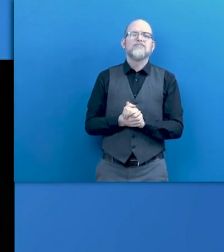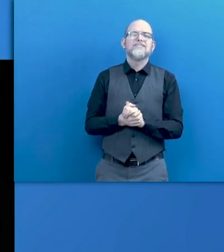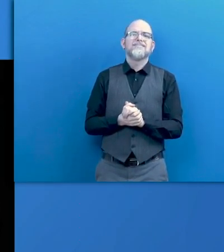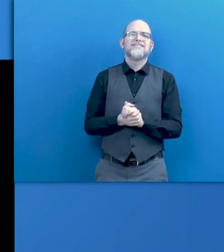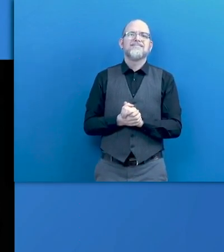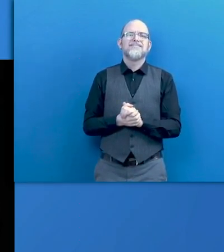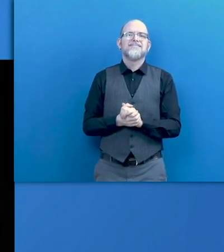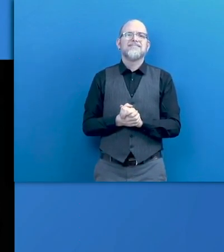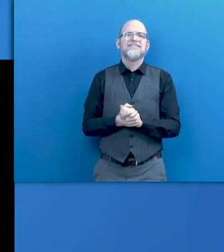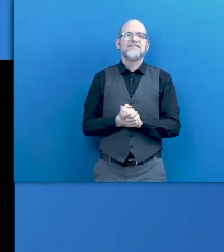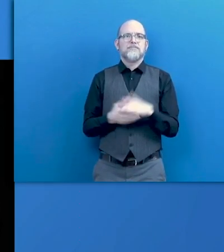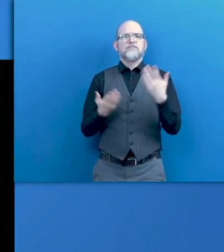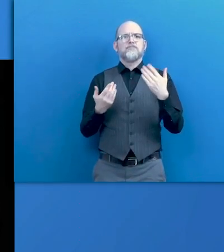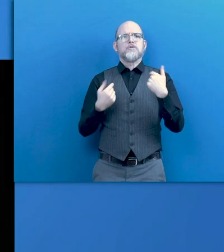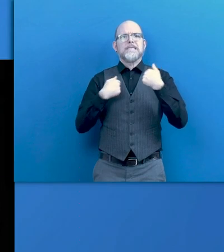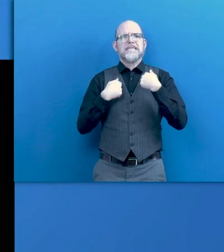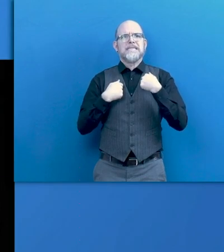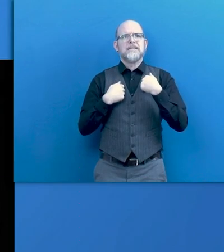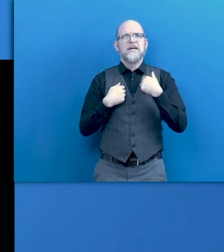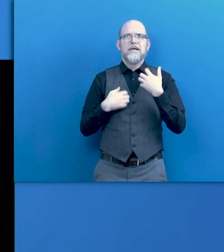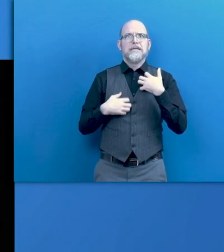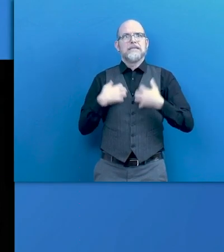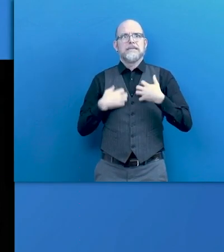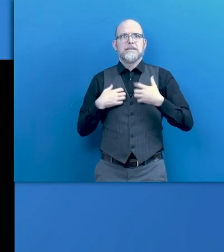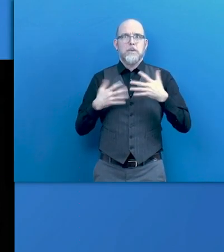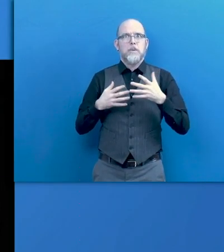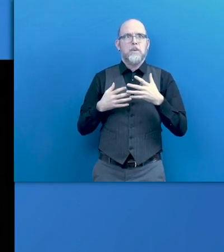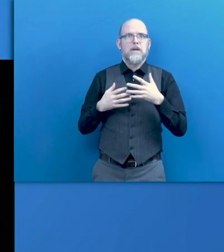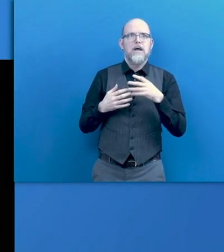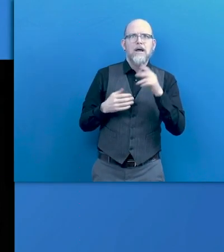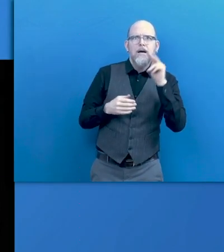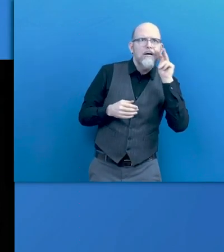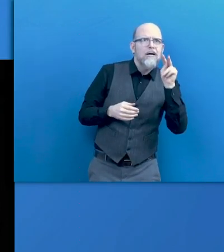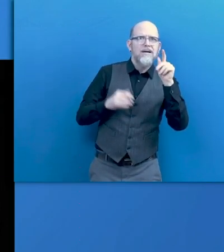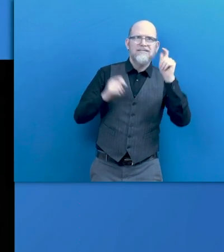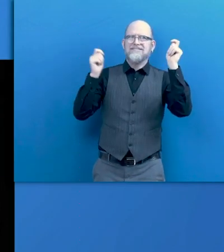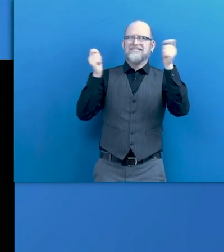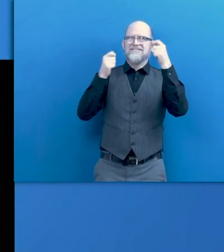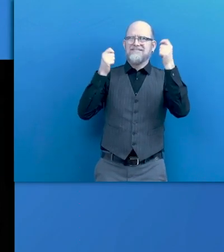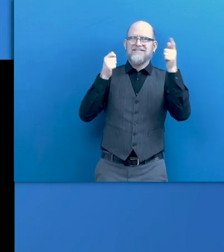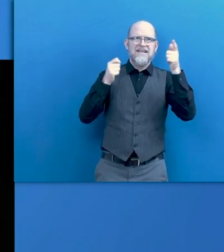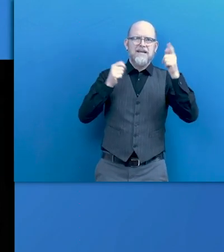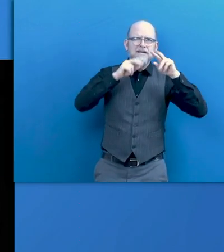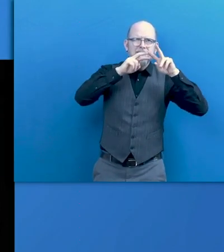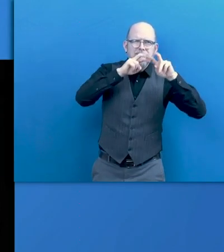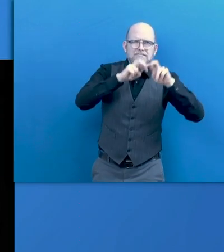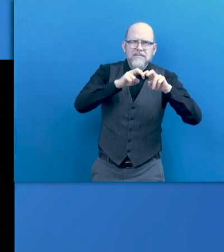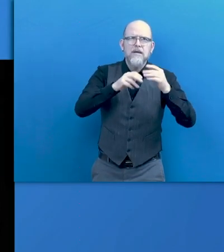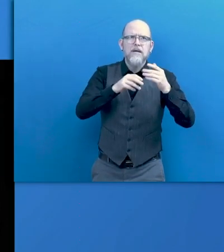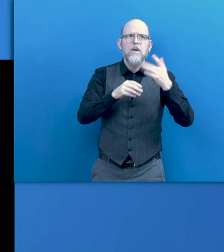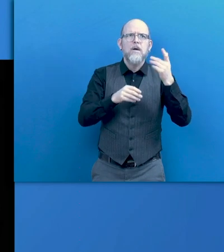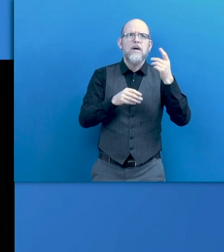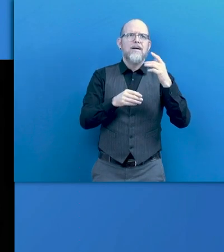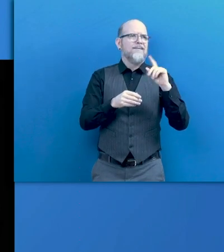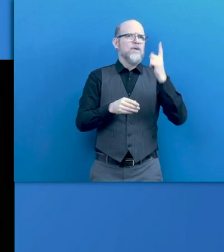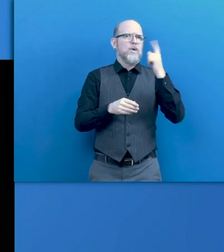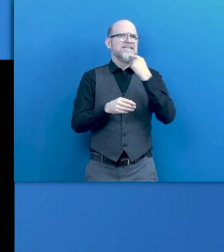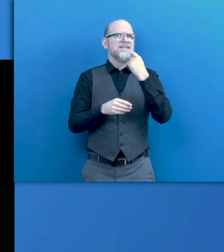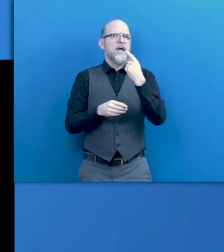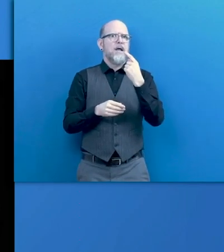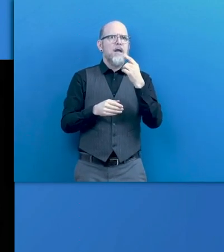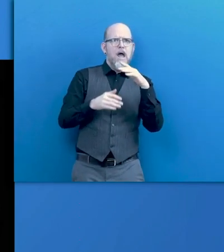ja spannend, weil du gerade gesagt hast, I found it exciting to do some research for the event. Of course, at the very beginning, we first had